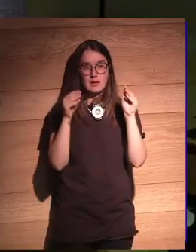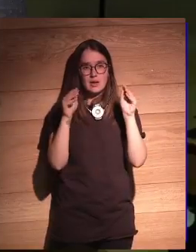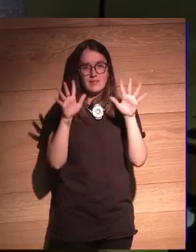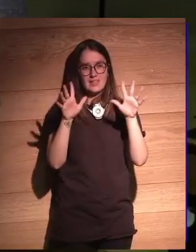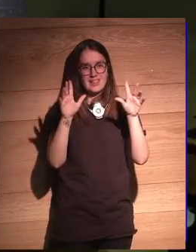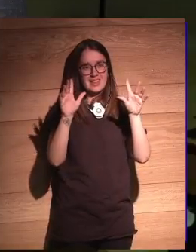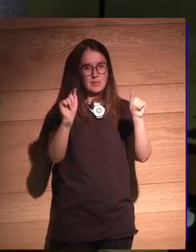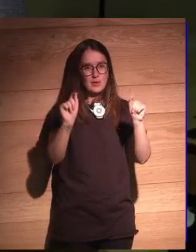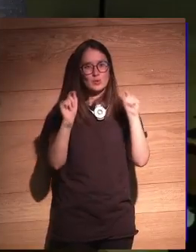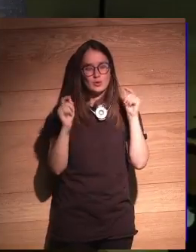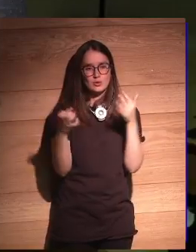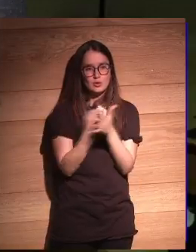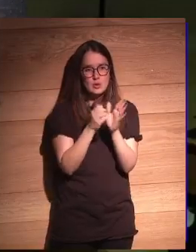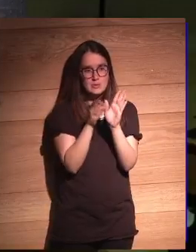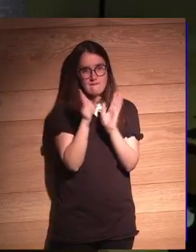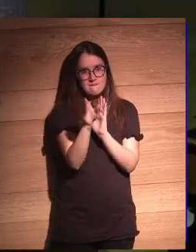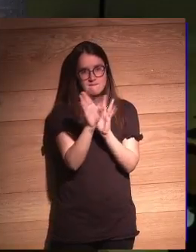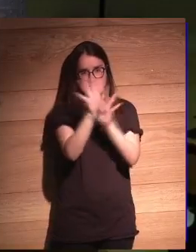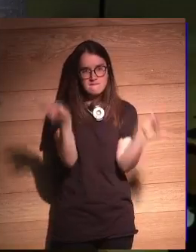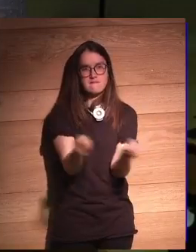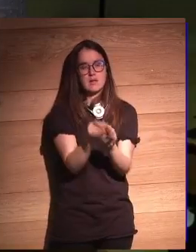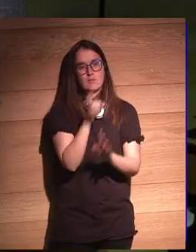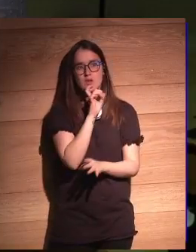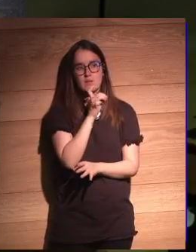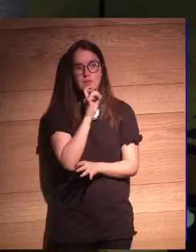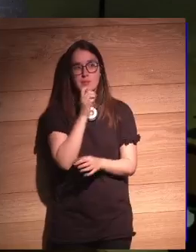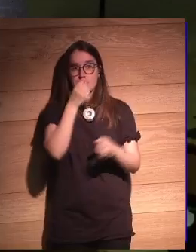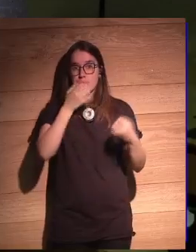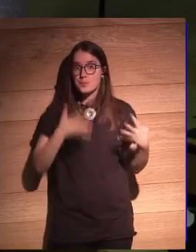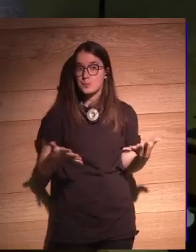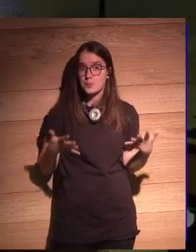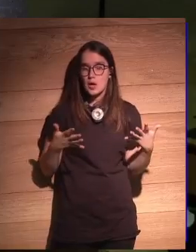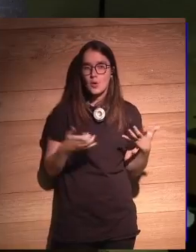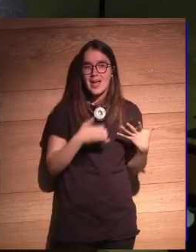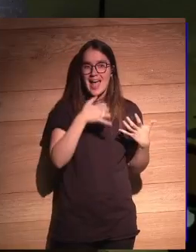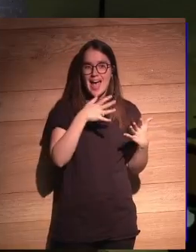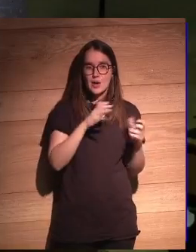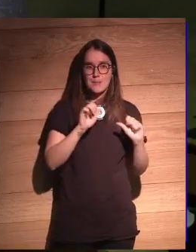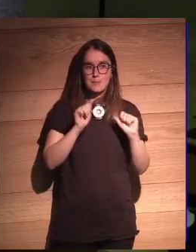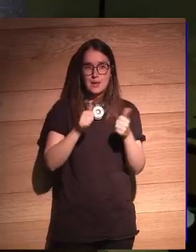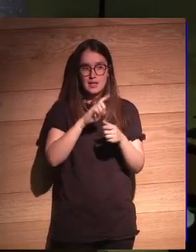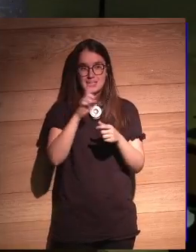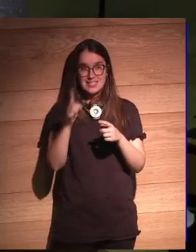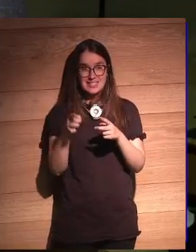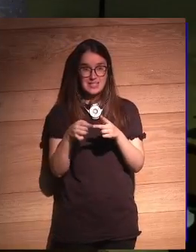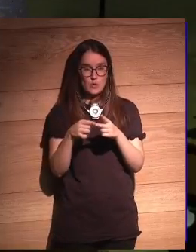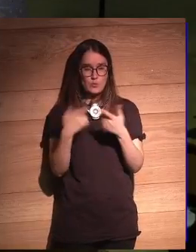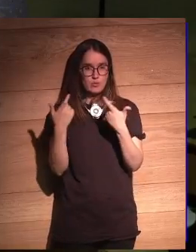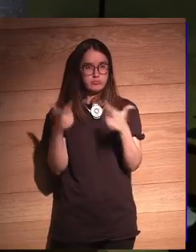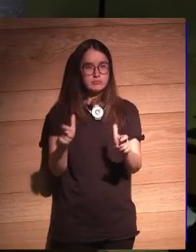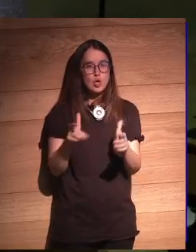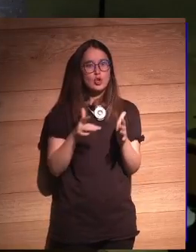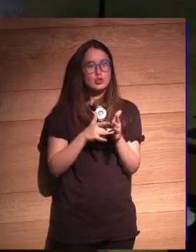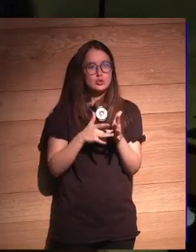to try and summarize in just 10 minutes all the folds of such a complex book is very difficult. Now we are going to start